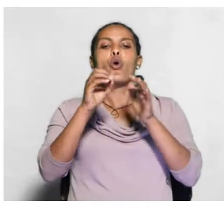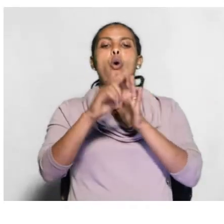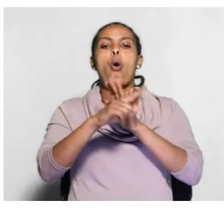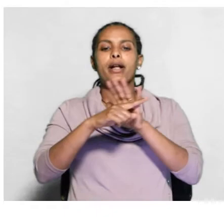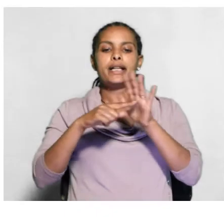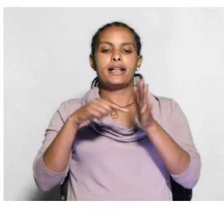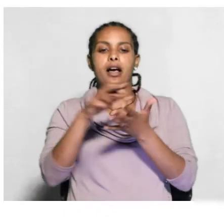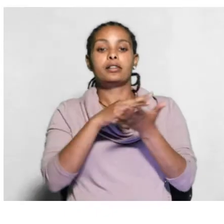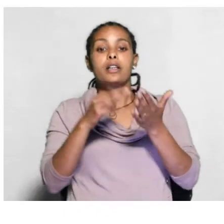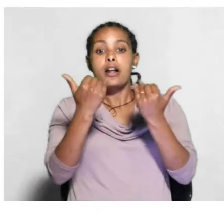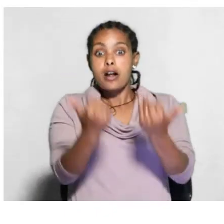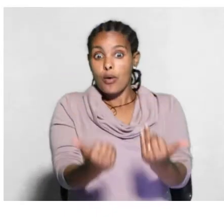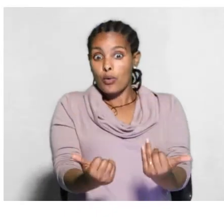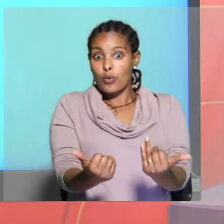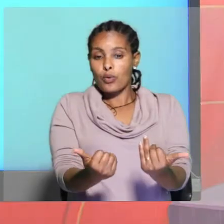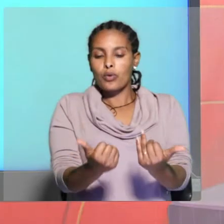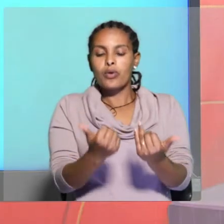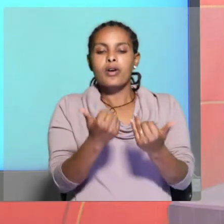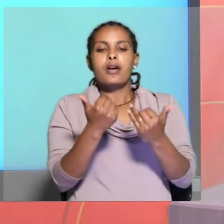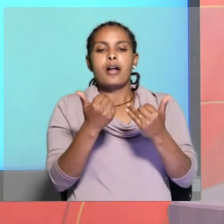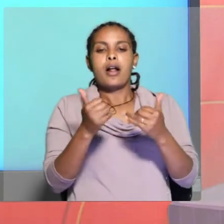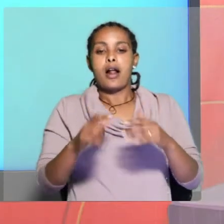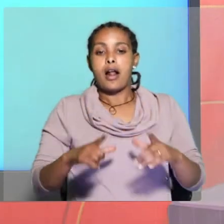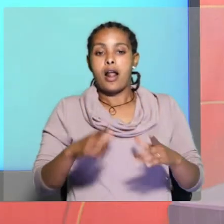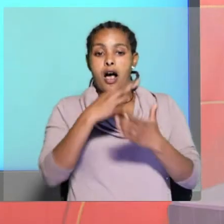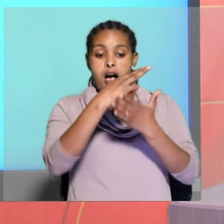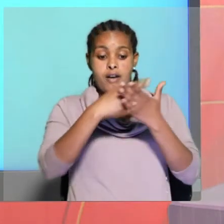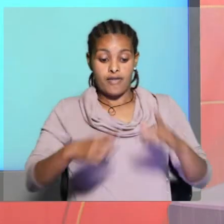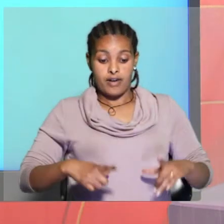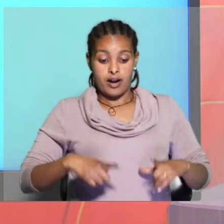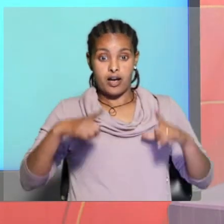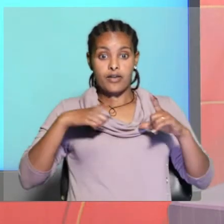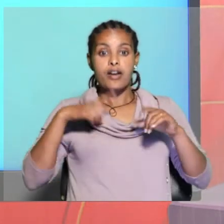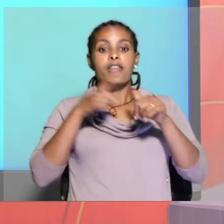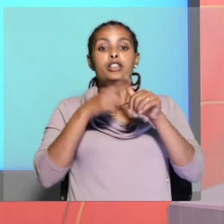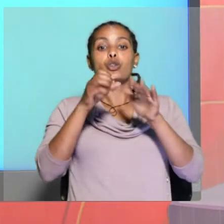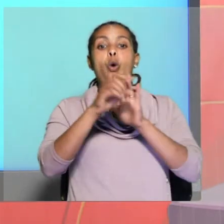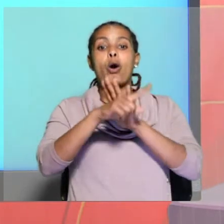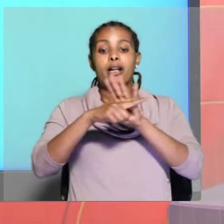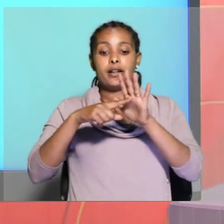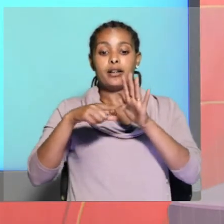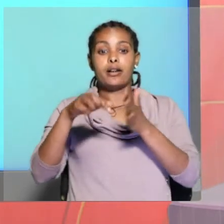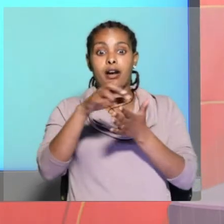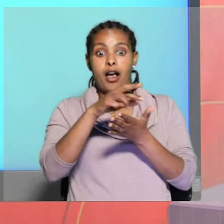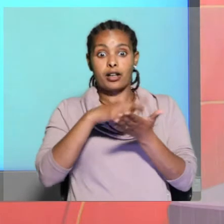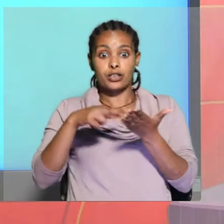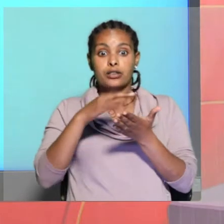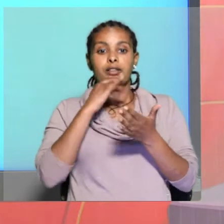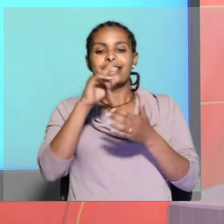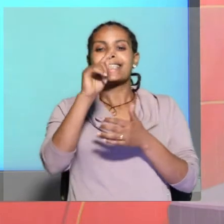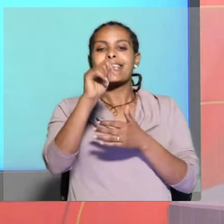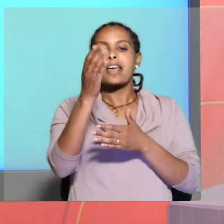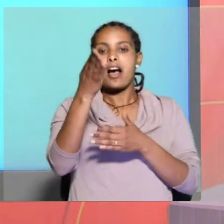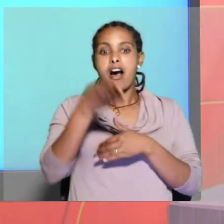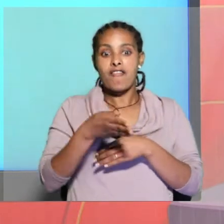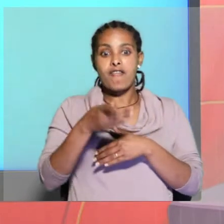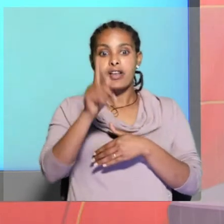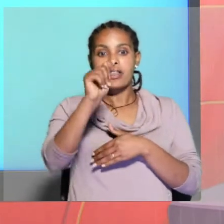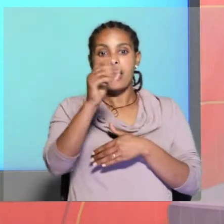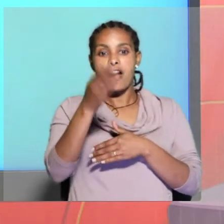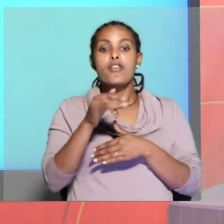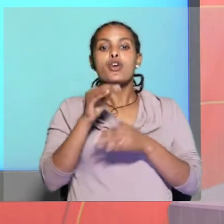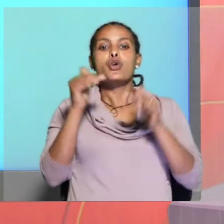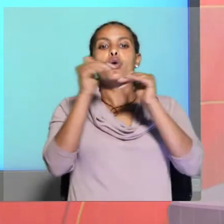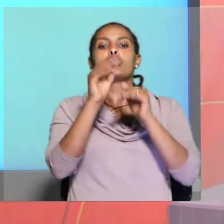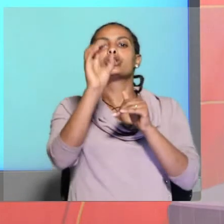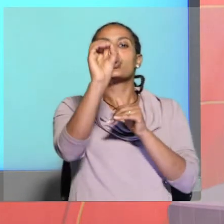reaction. Now the lifetime for a first order reaction is this: T half equal